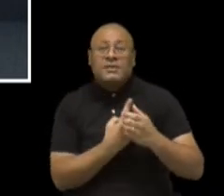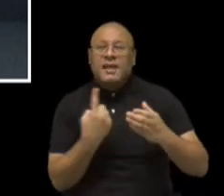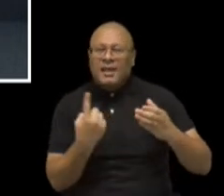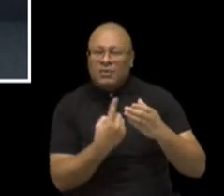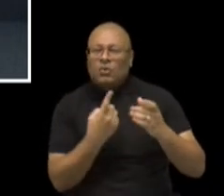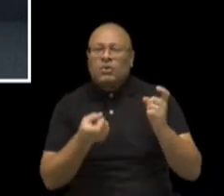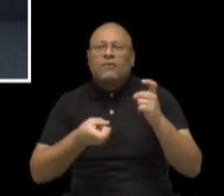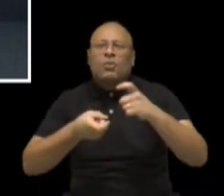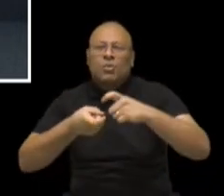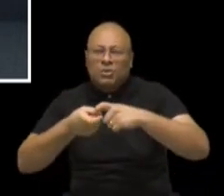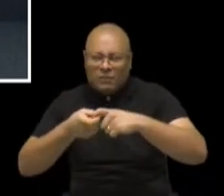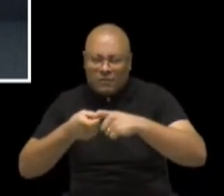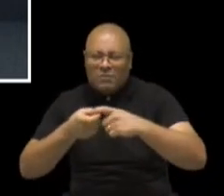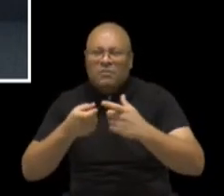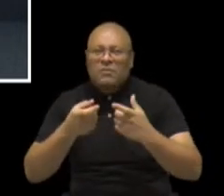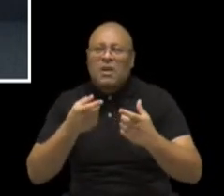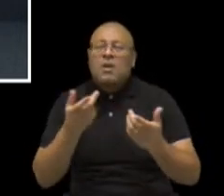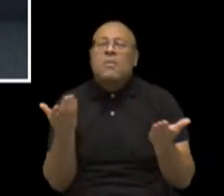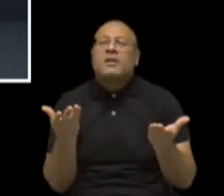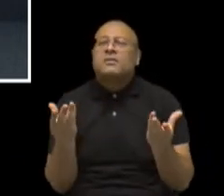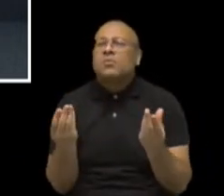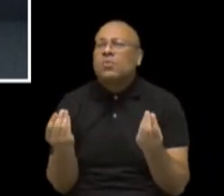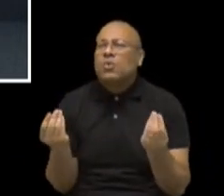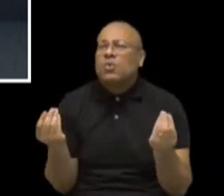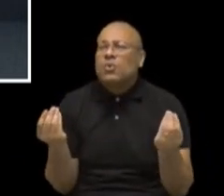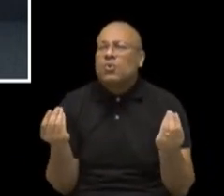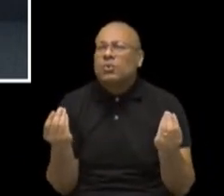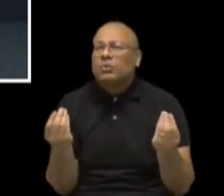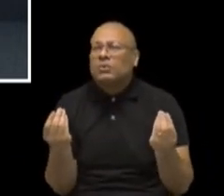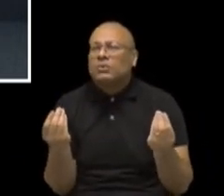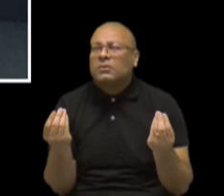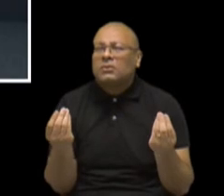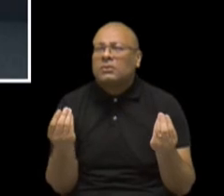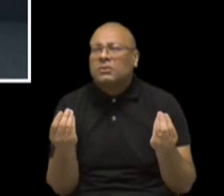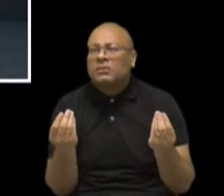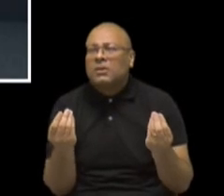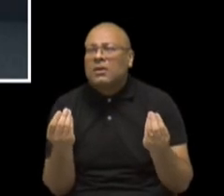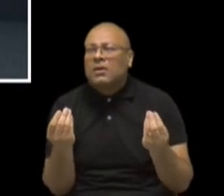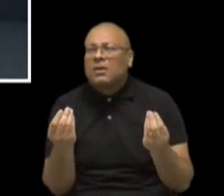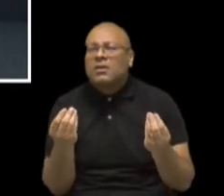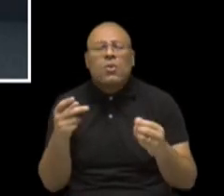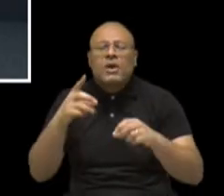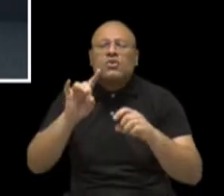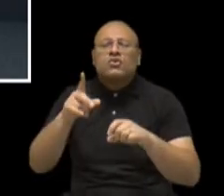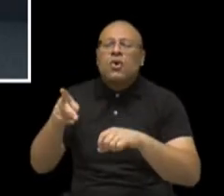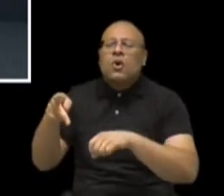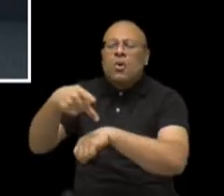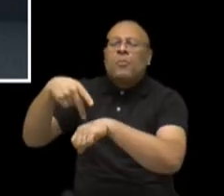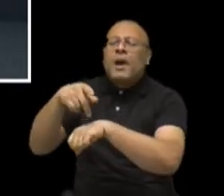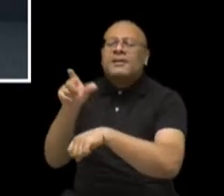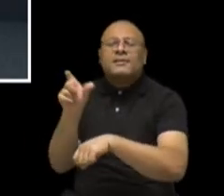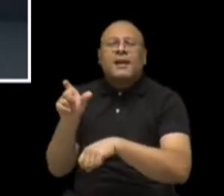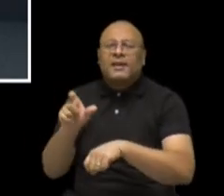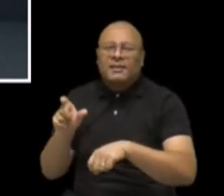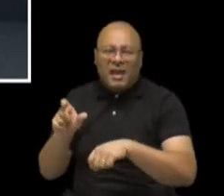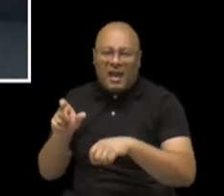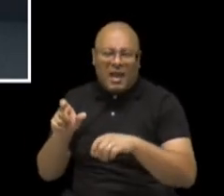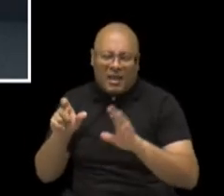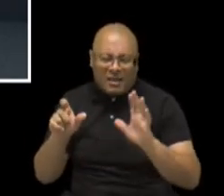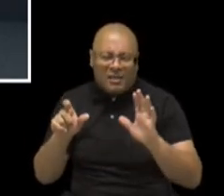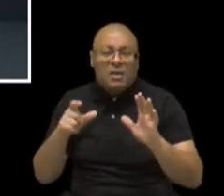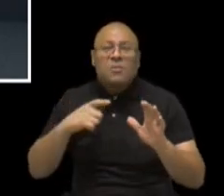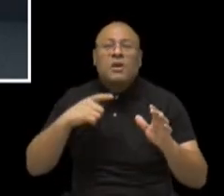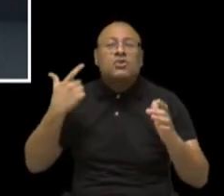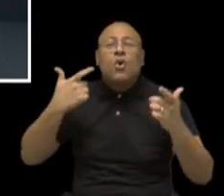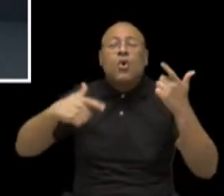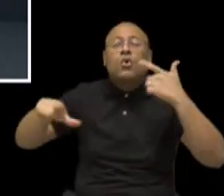Most countries cannot travel to Italy, but not even just to Italy. Most European countries cannot travel to other European